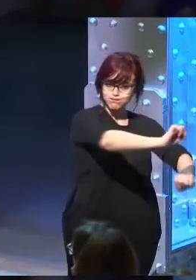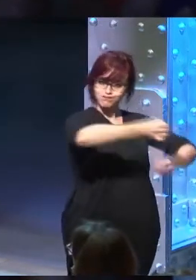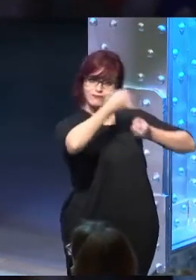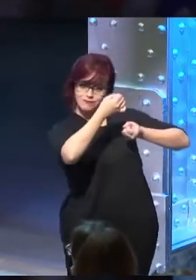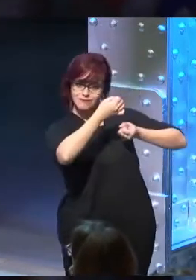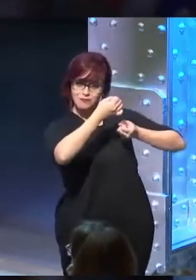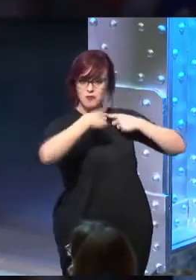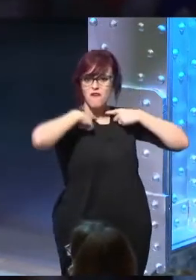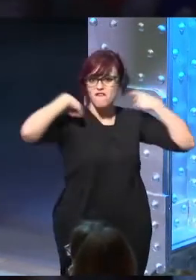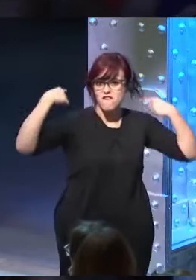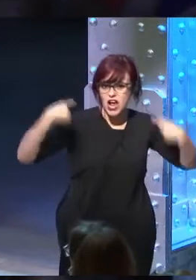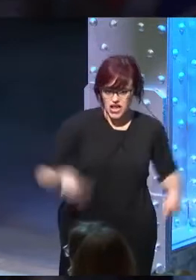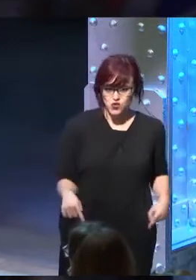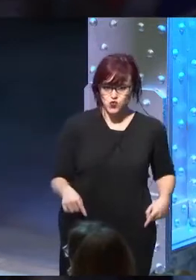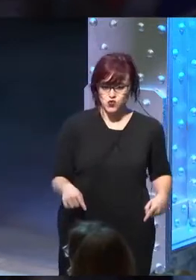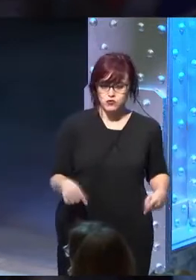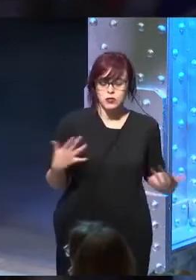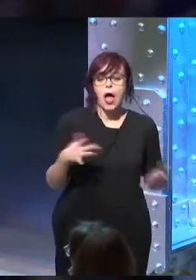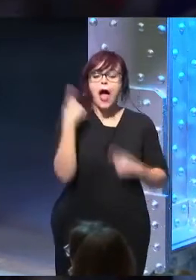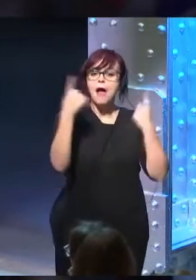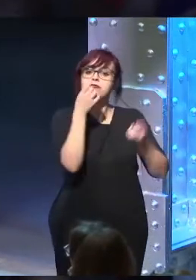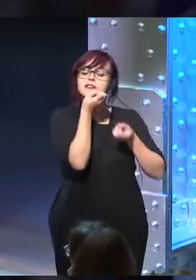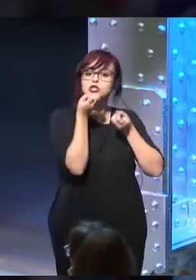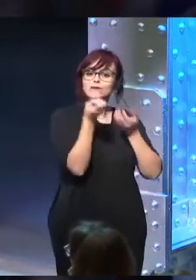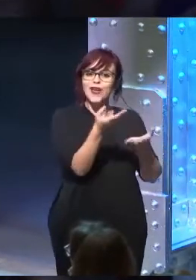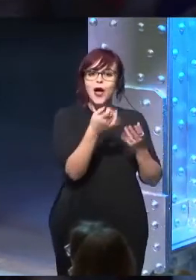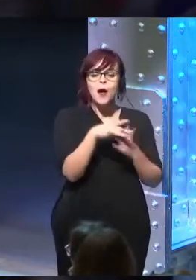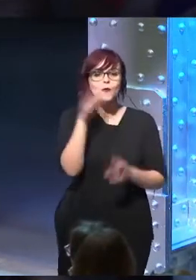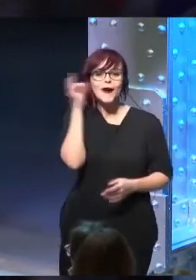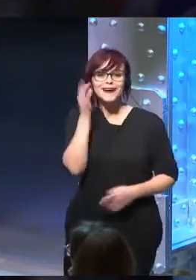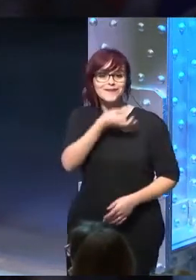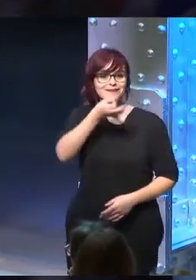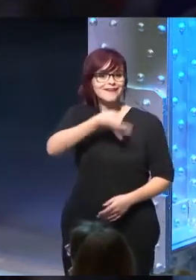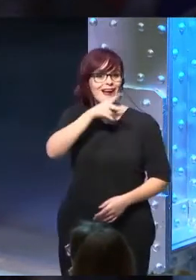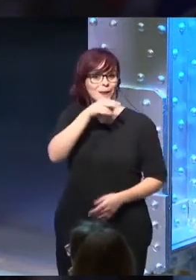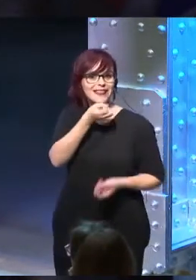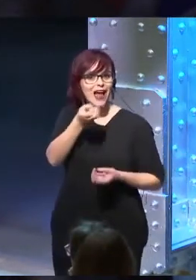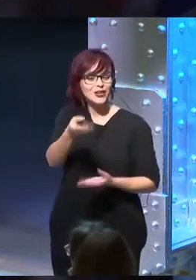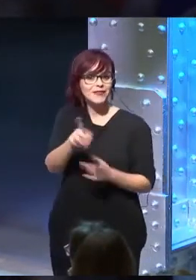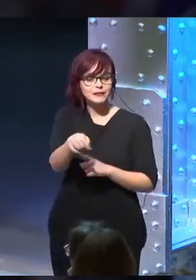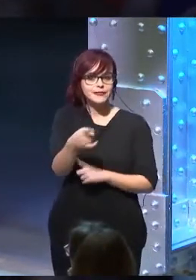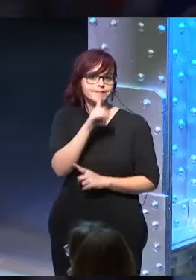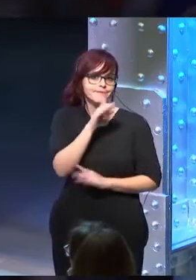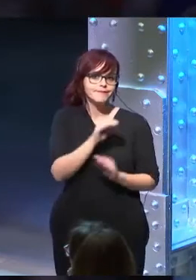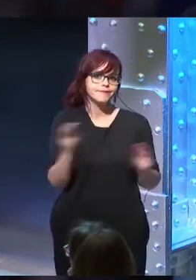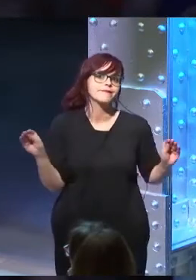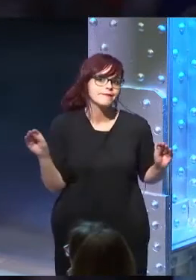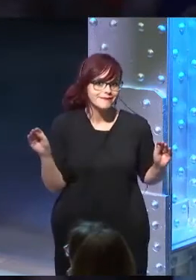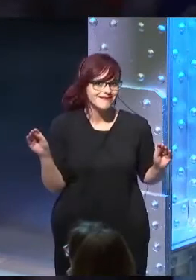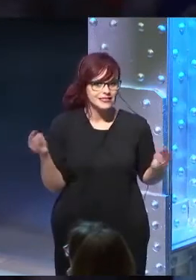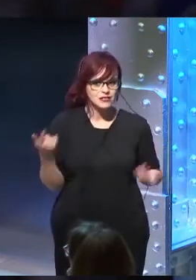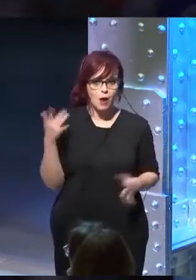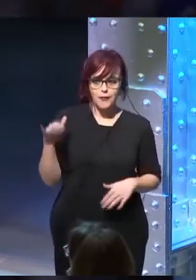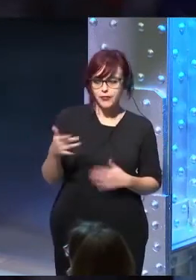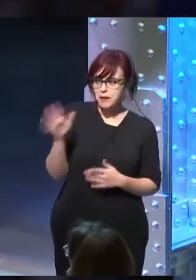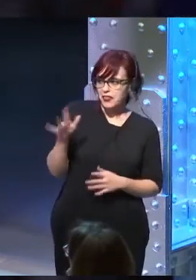point, then there's silence. Nobody says anything. It's all a bit awkward for a couple of seconds,